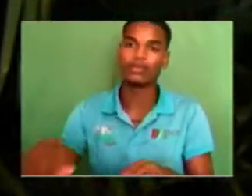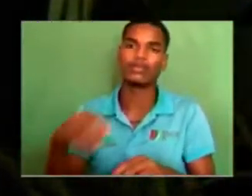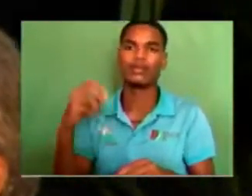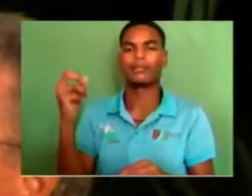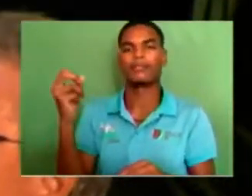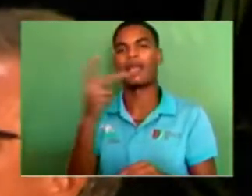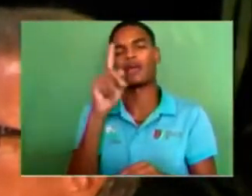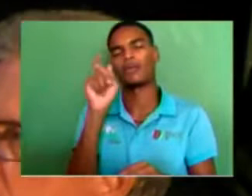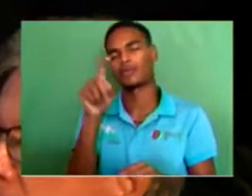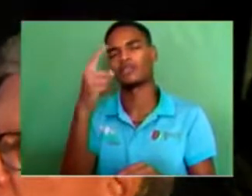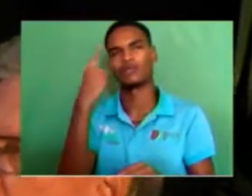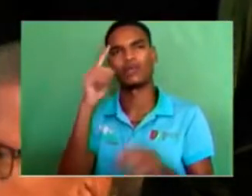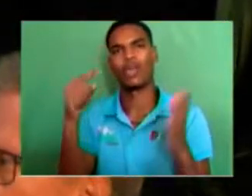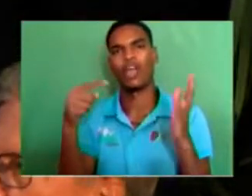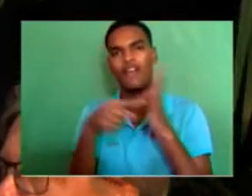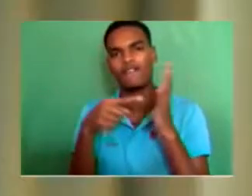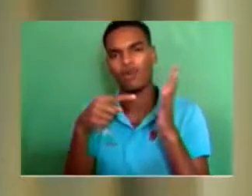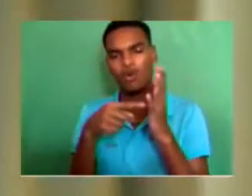imagine India,